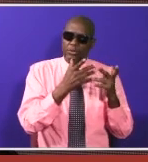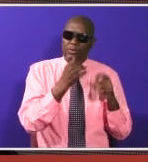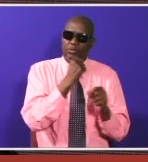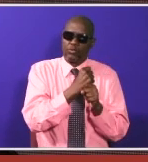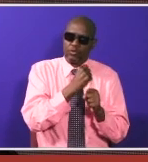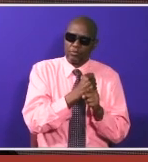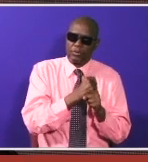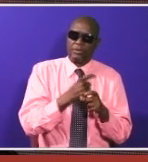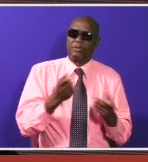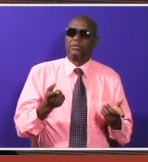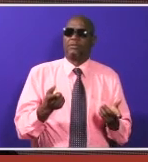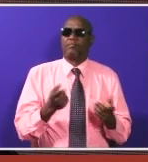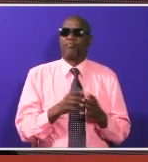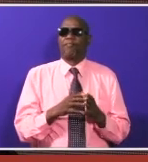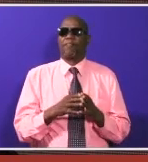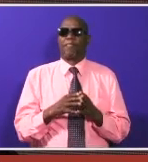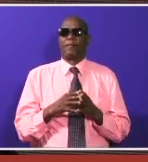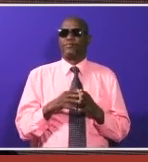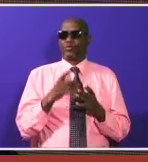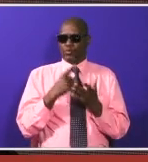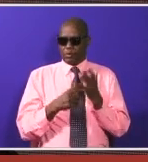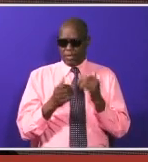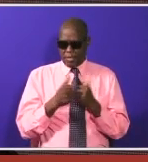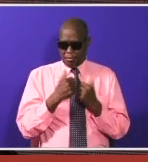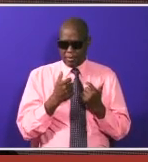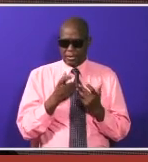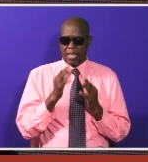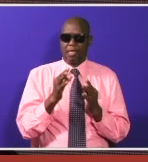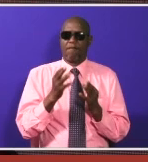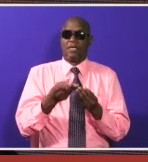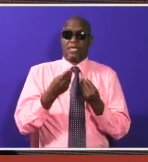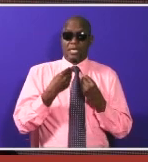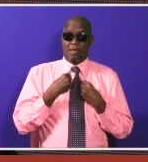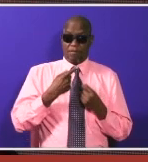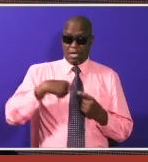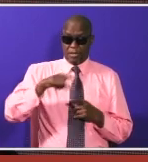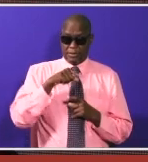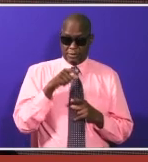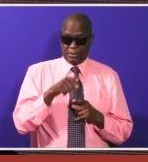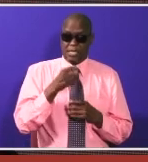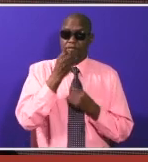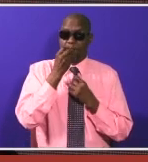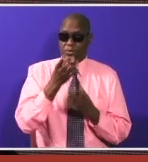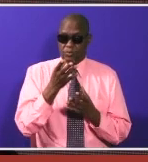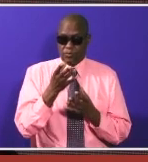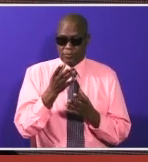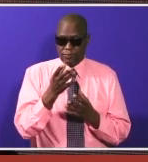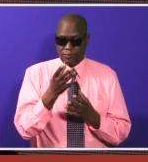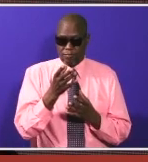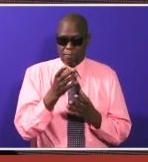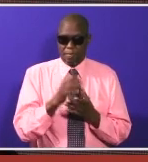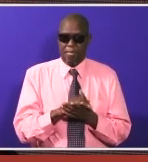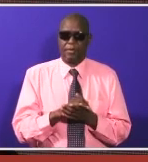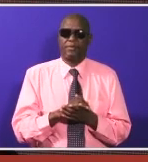even to collective bargaining agreements. So what happens, it actually gives us that face with the people. Yeah. Many people just say